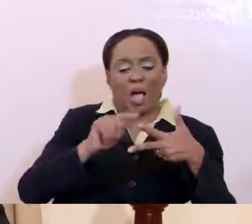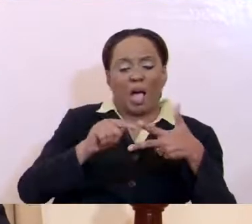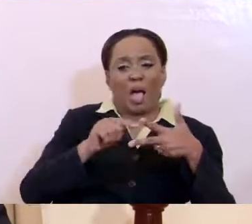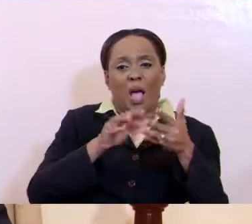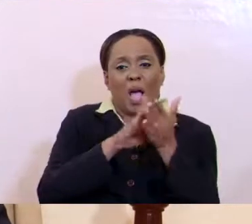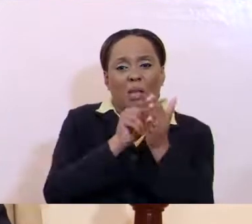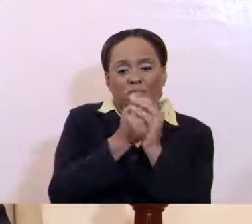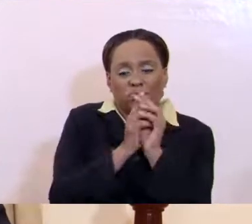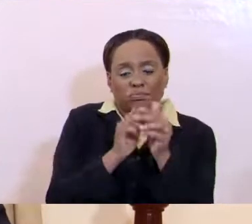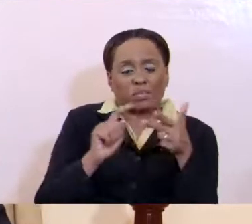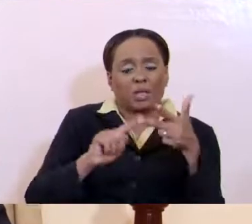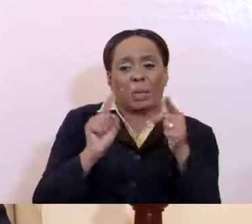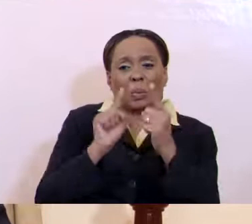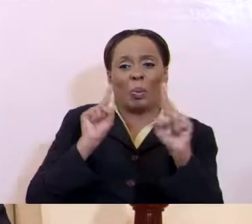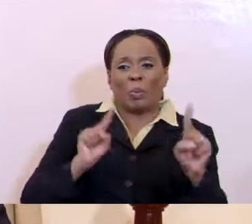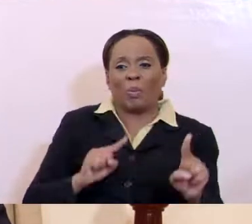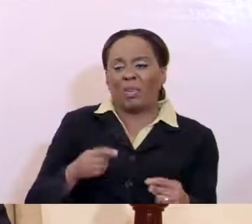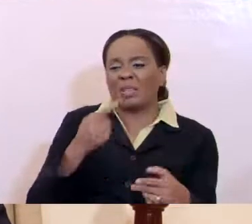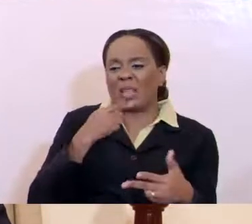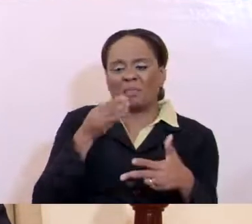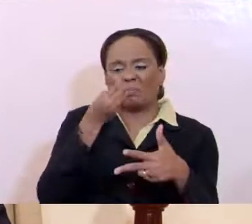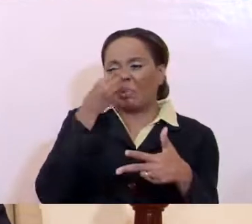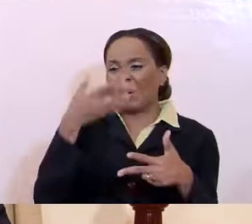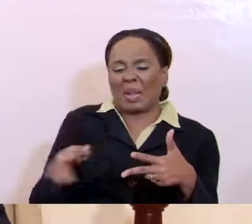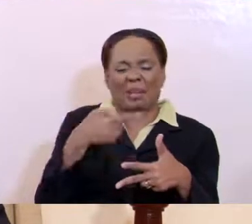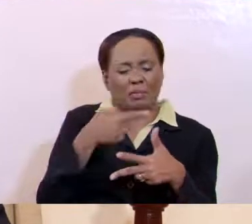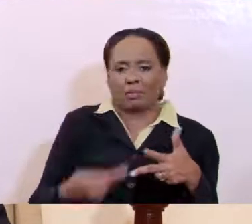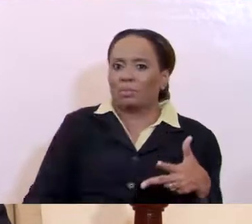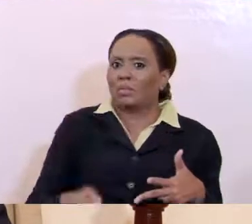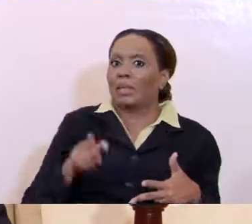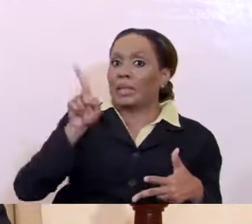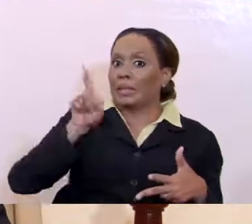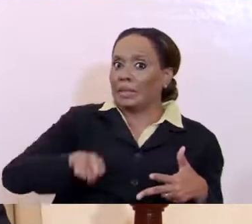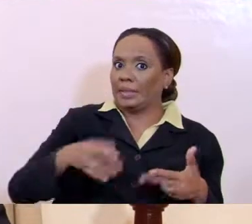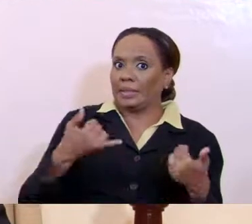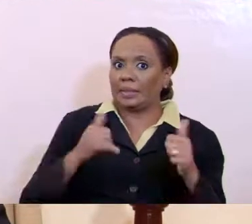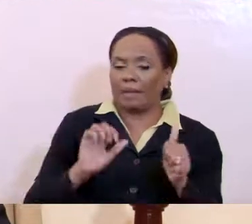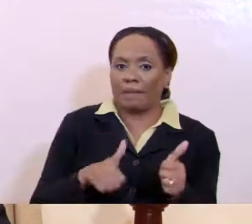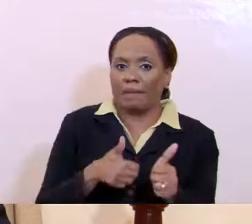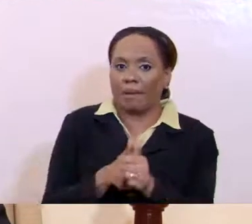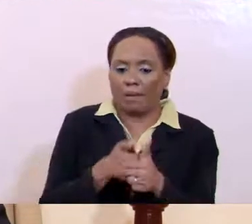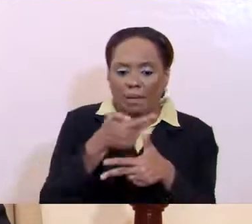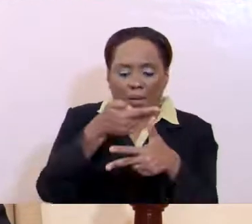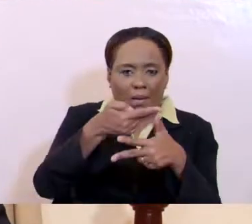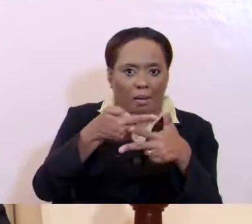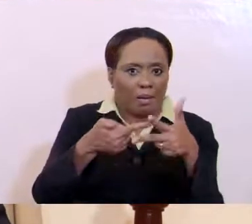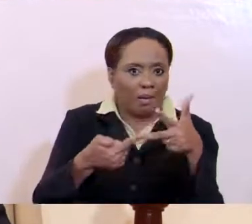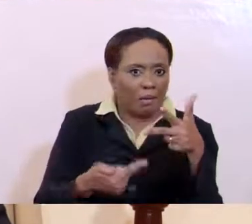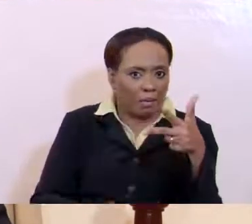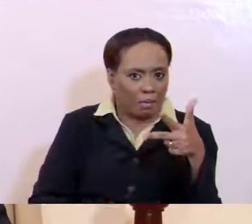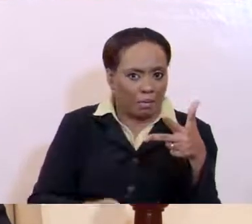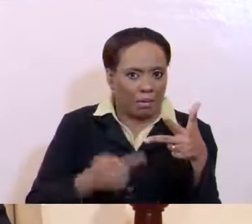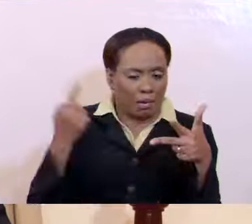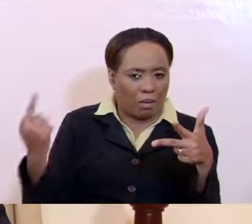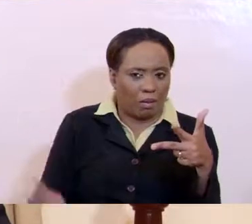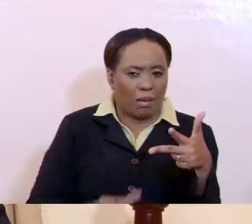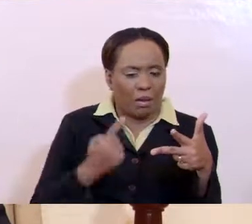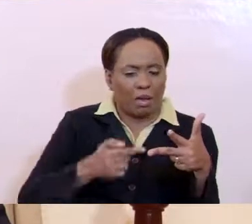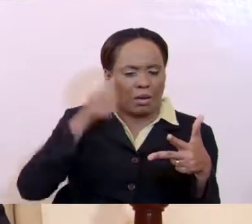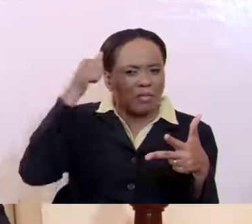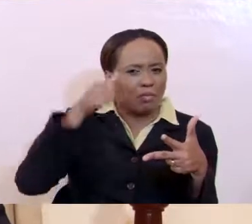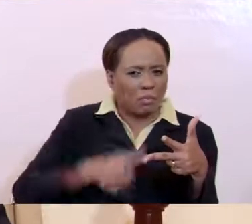of those measures. We need to continue paying attention to our hand hygiene, wearing your face mask at all times, and remembering